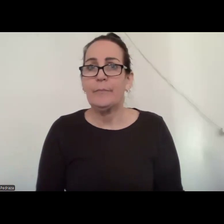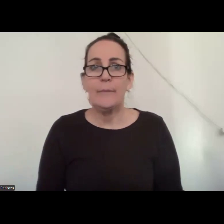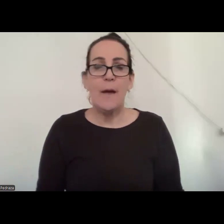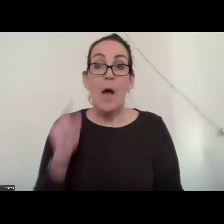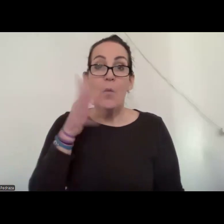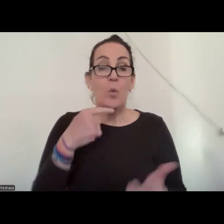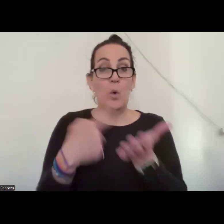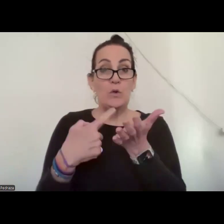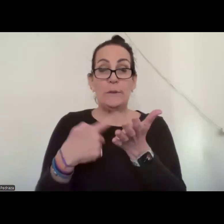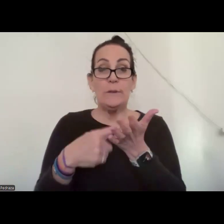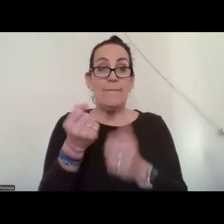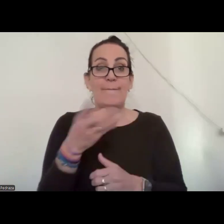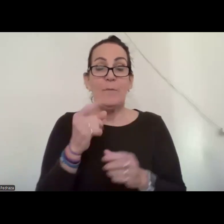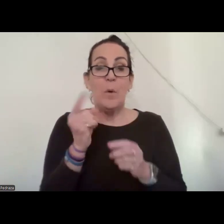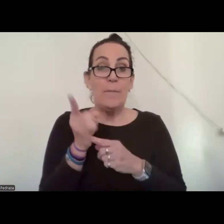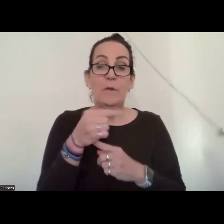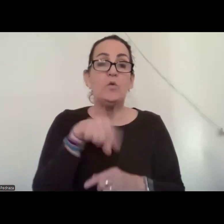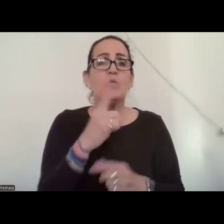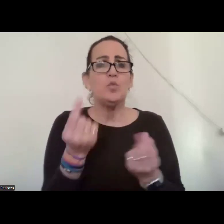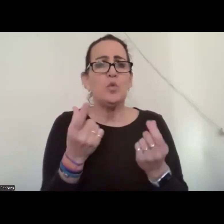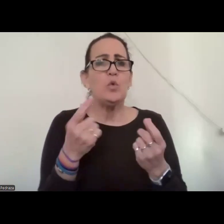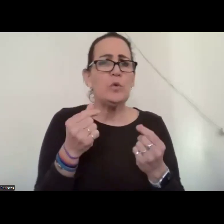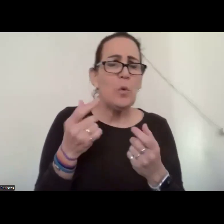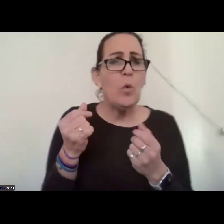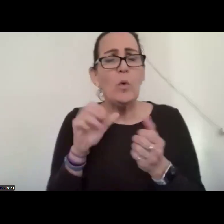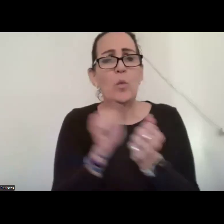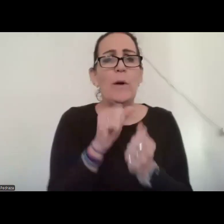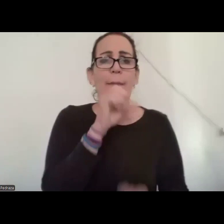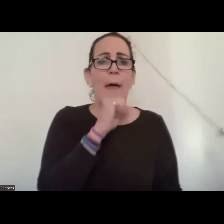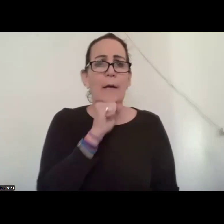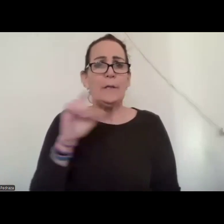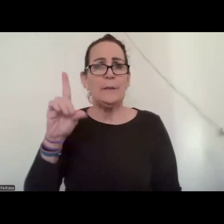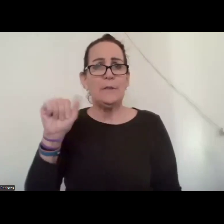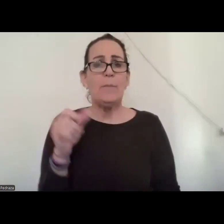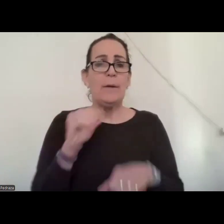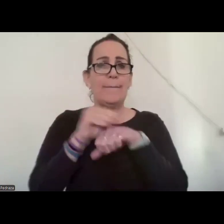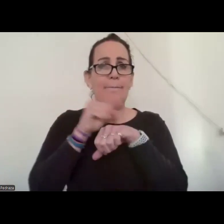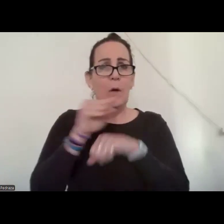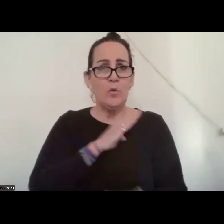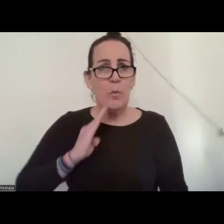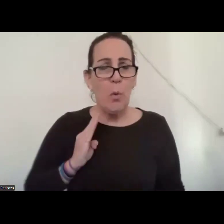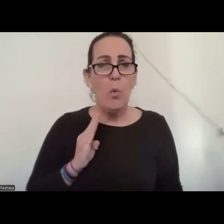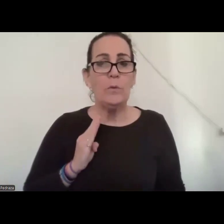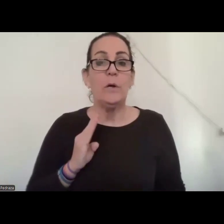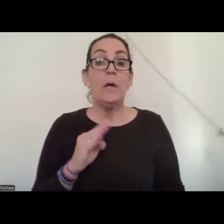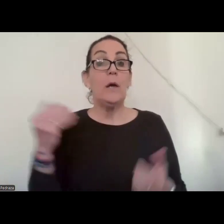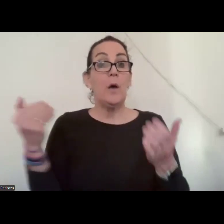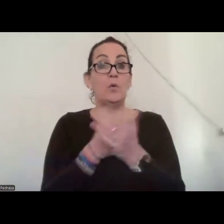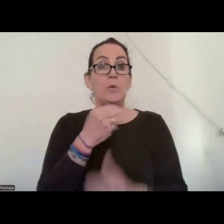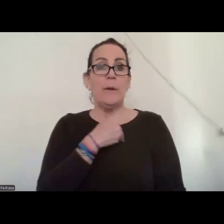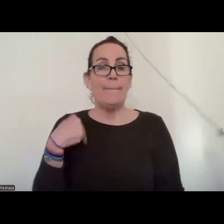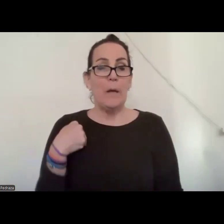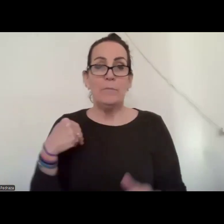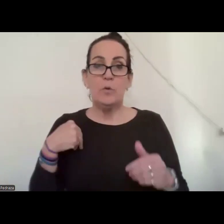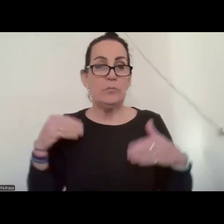are with the establishment of the Aging and Disability Lived Experience Advisory Board. For the new members who are not